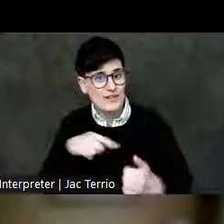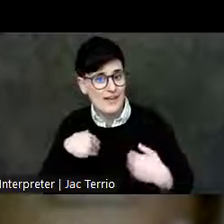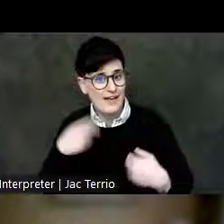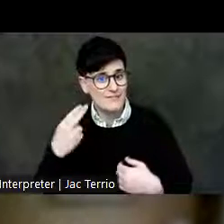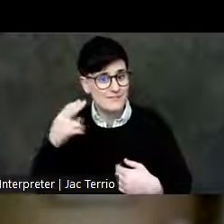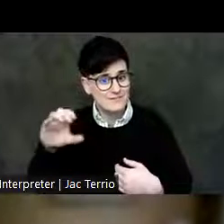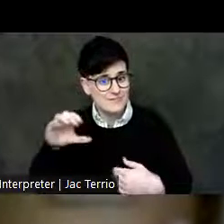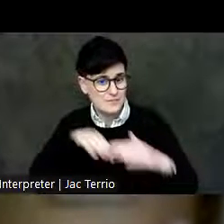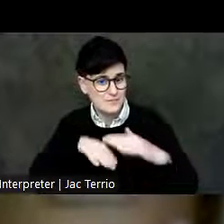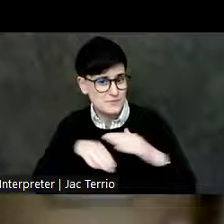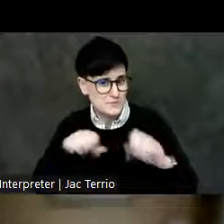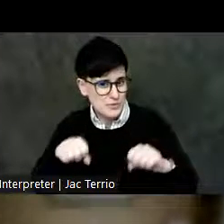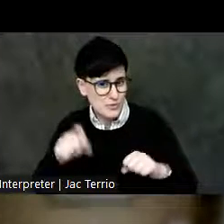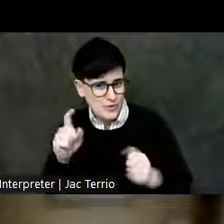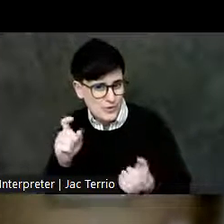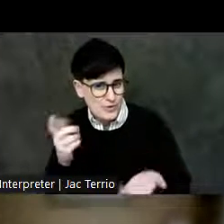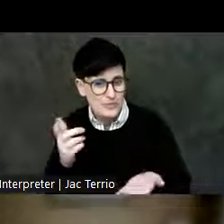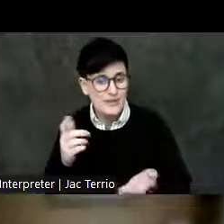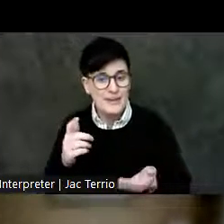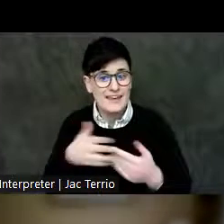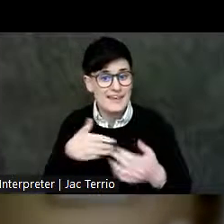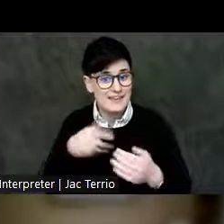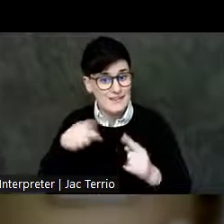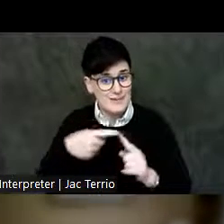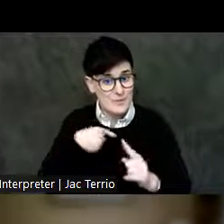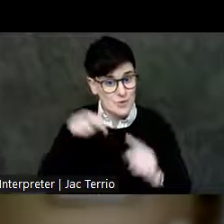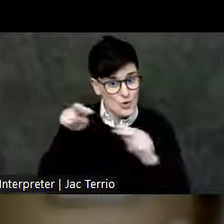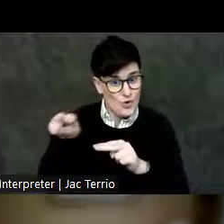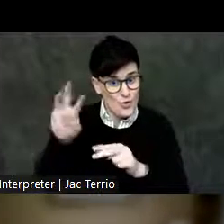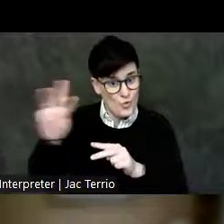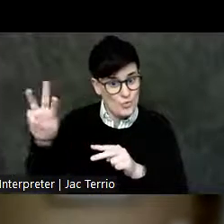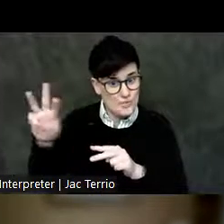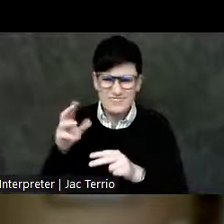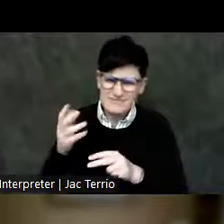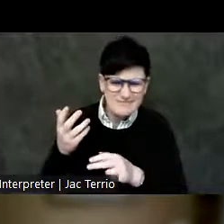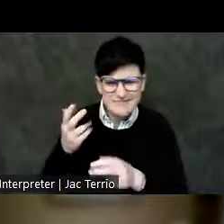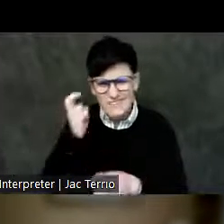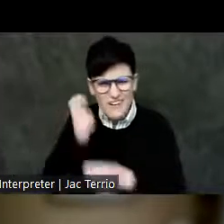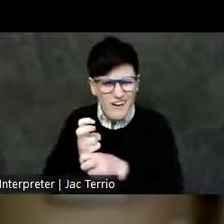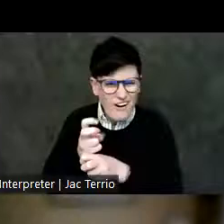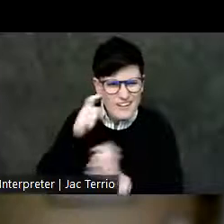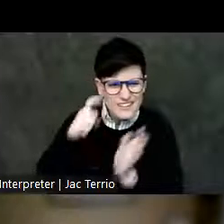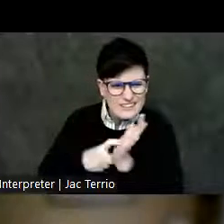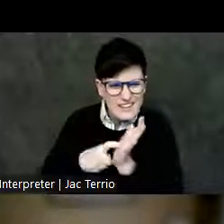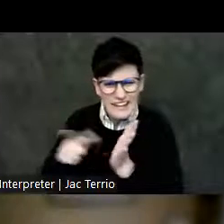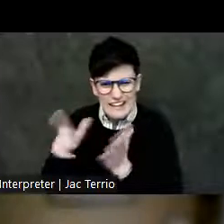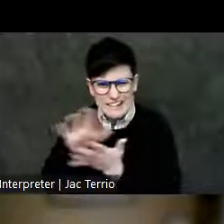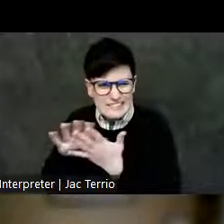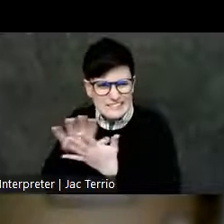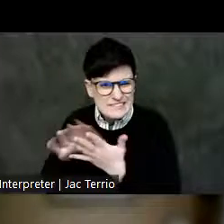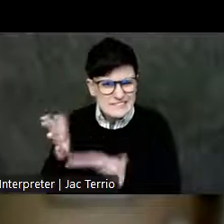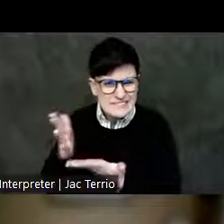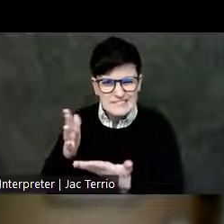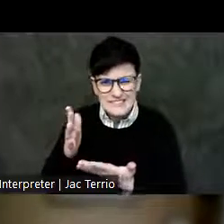mean, I find even when I look on like their websites, it's not always easy to tell if a restaurant